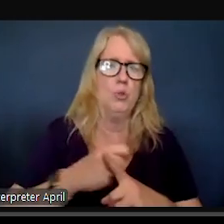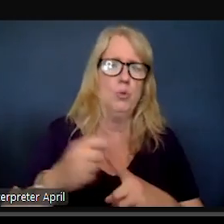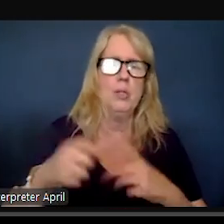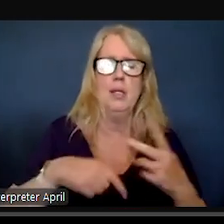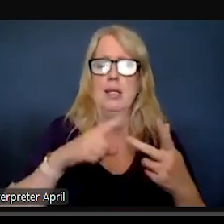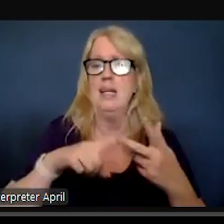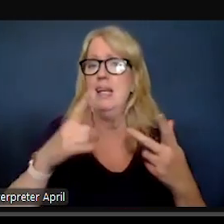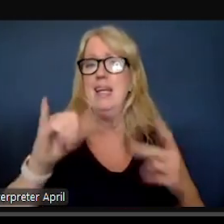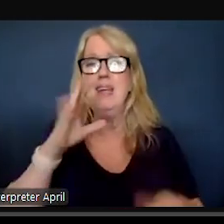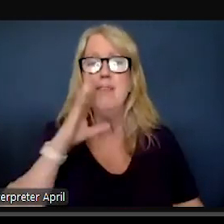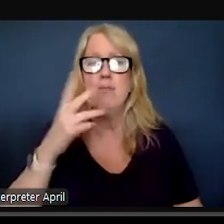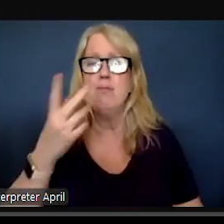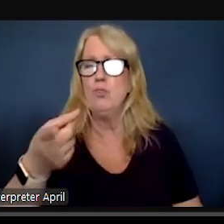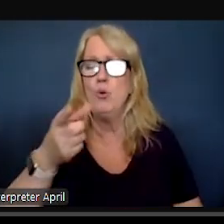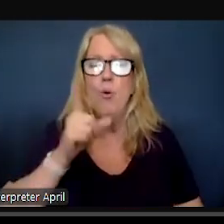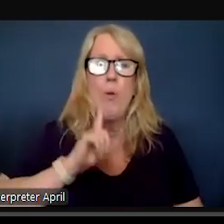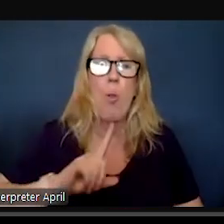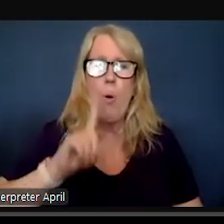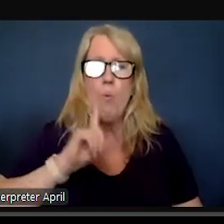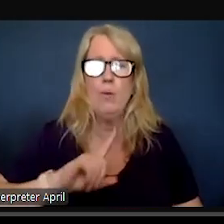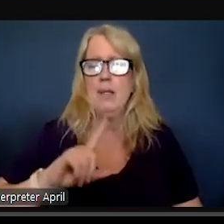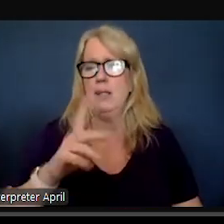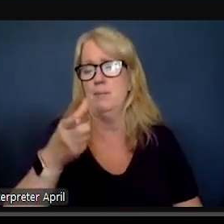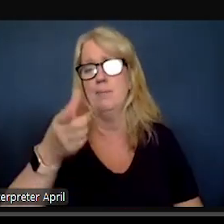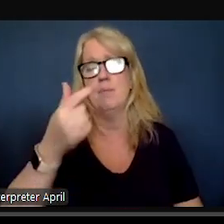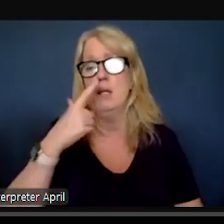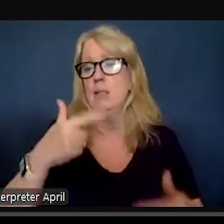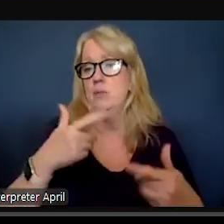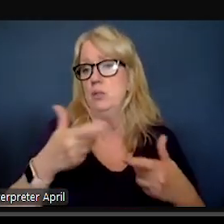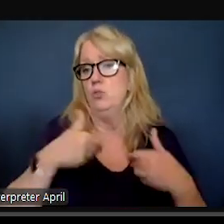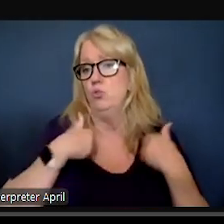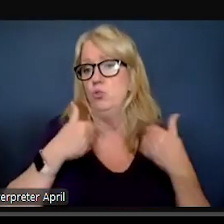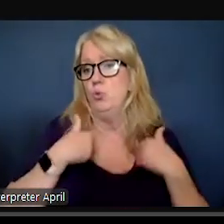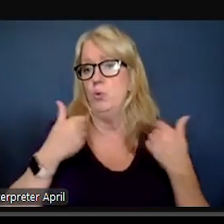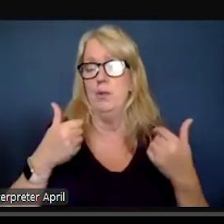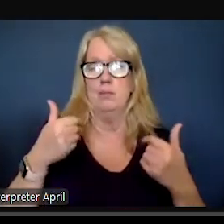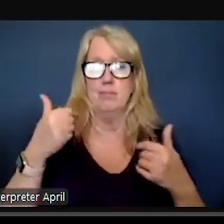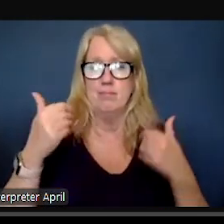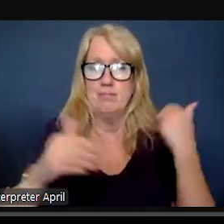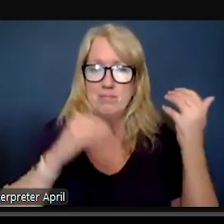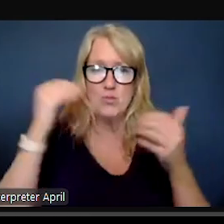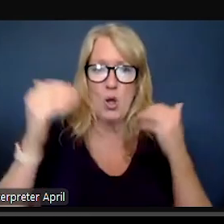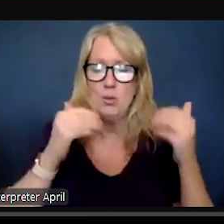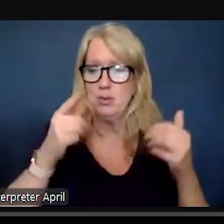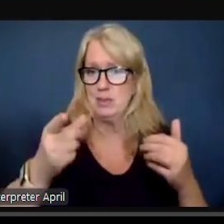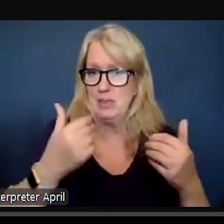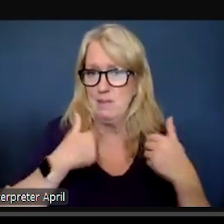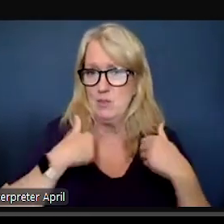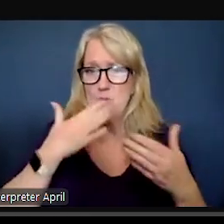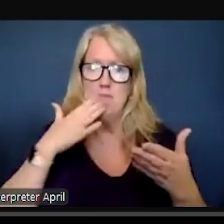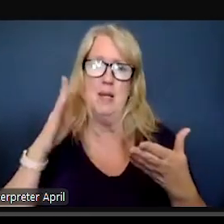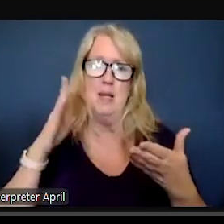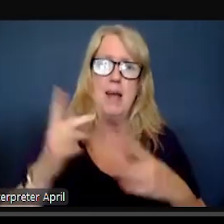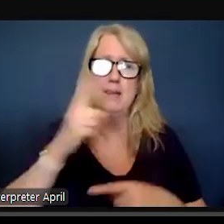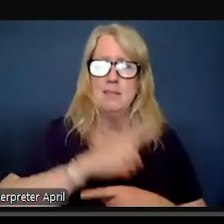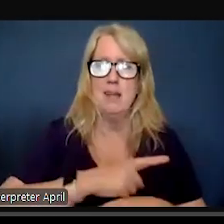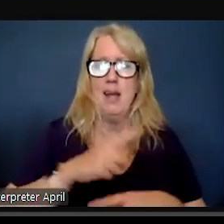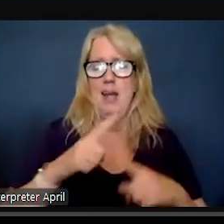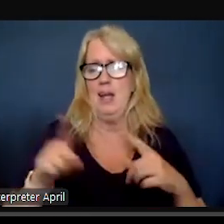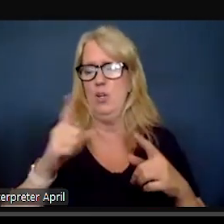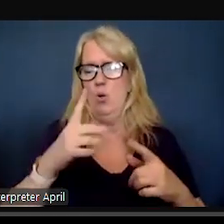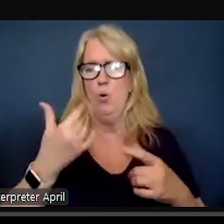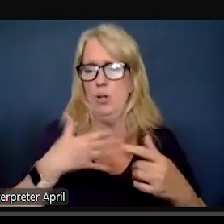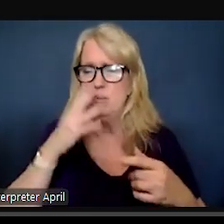even if you're just lonely, or especially for youth and young adults, if you've just had a bad day or if you're dealing